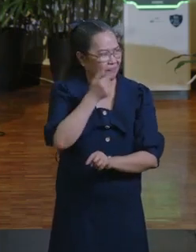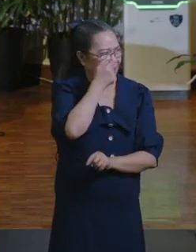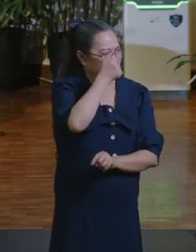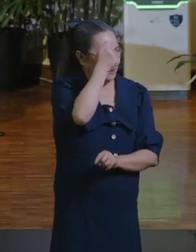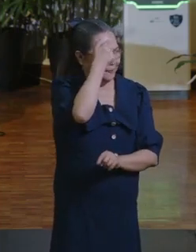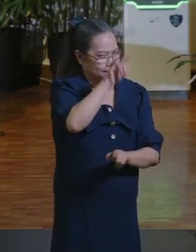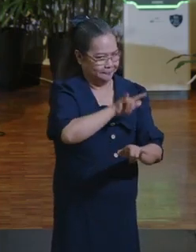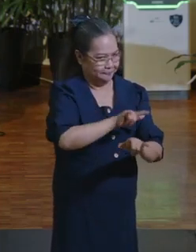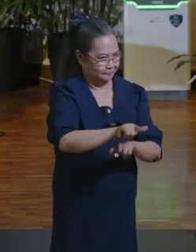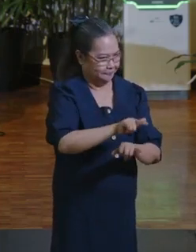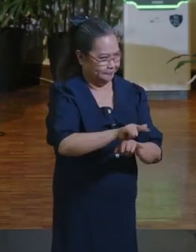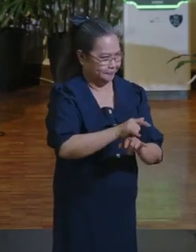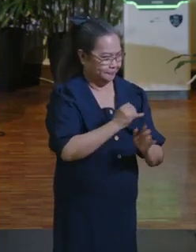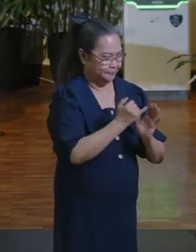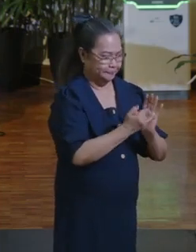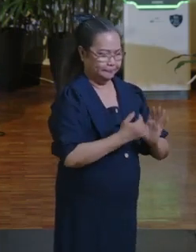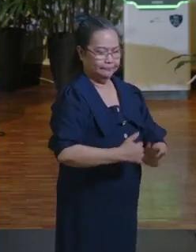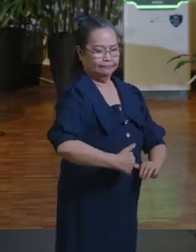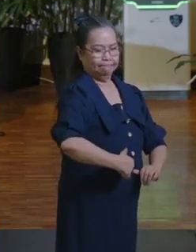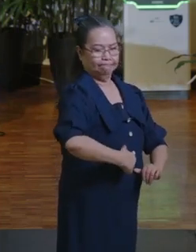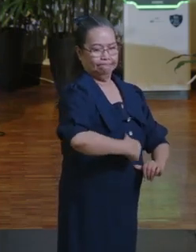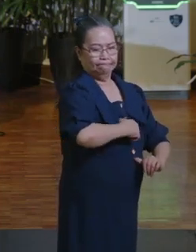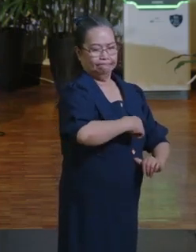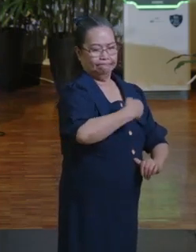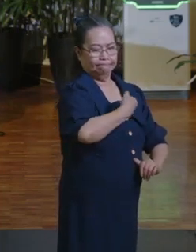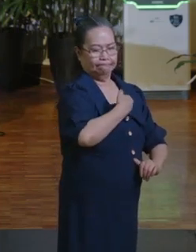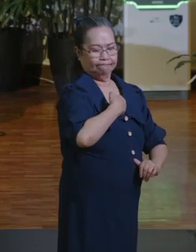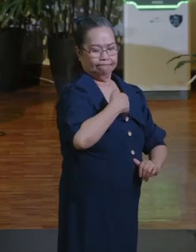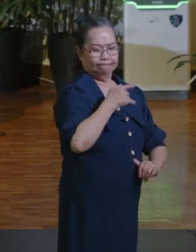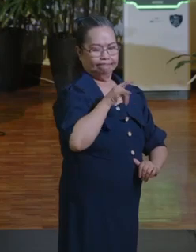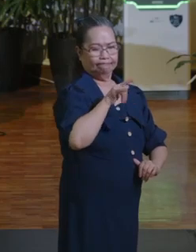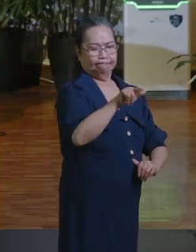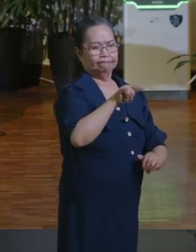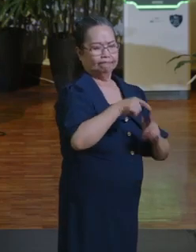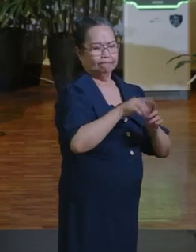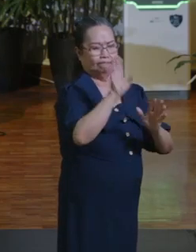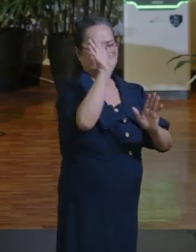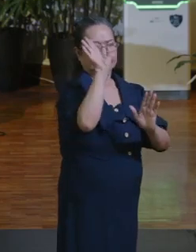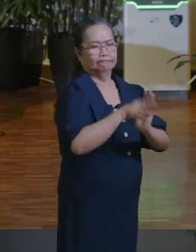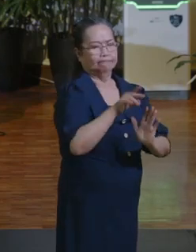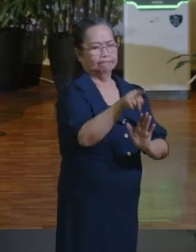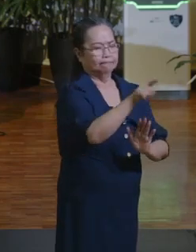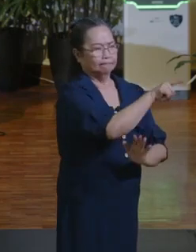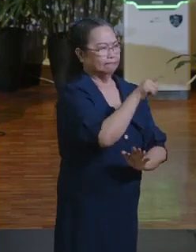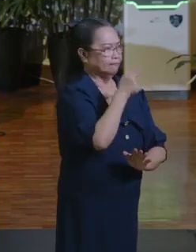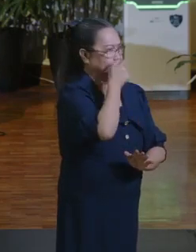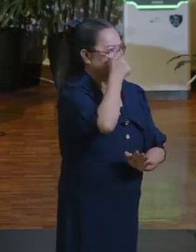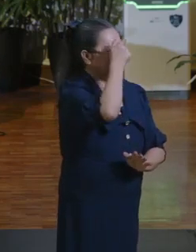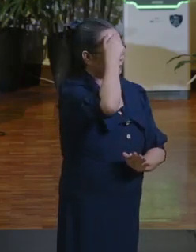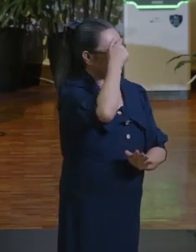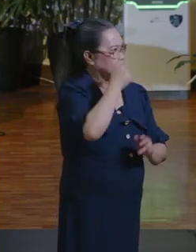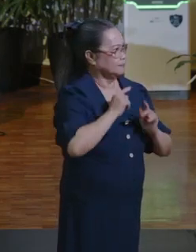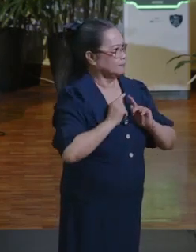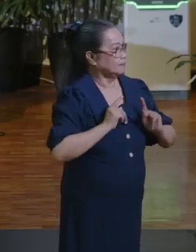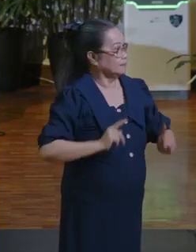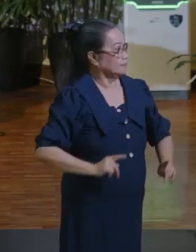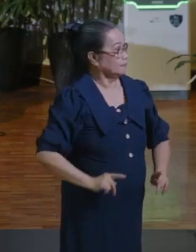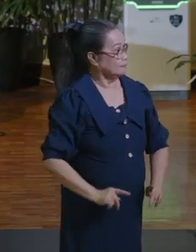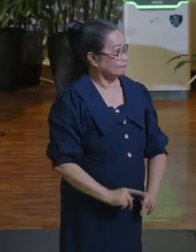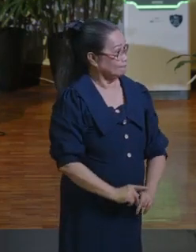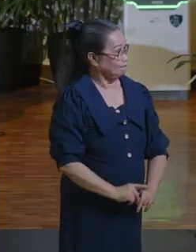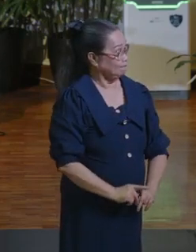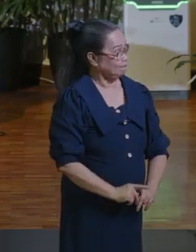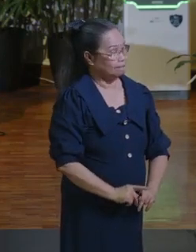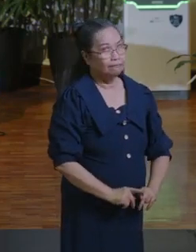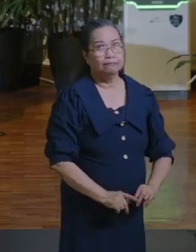sneered at by the Jews. A wika niya, the Pharisee would pray each morning, I thank